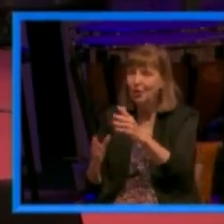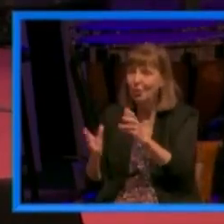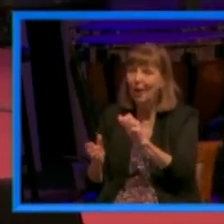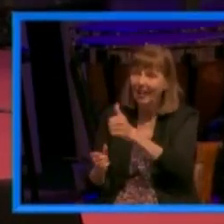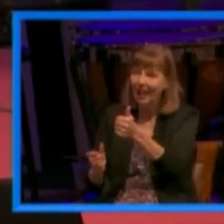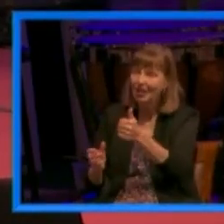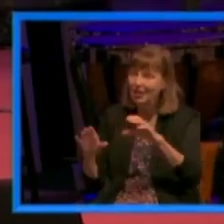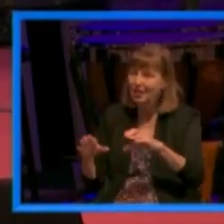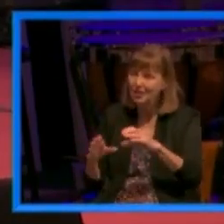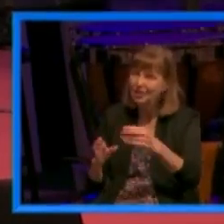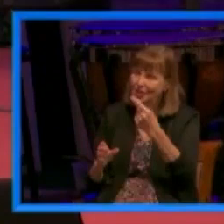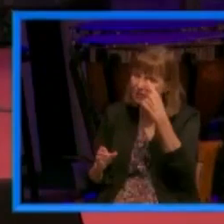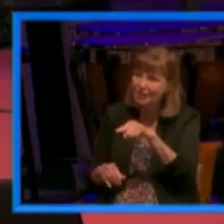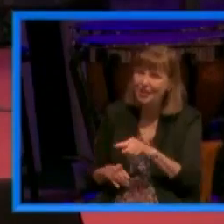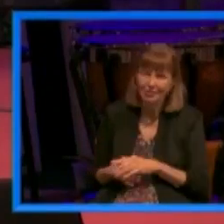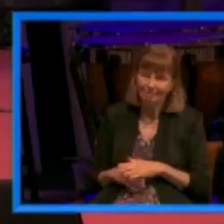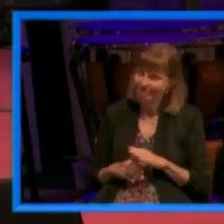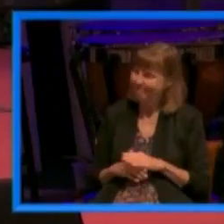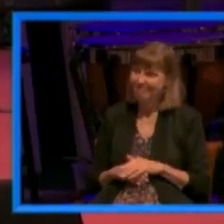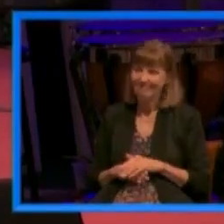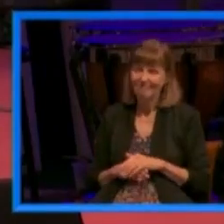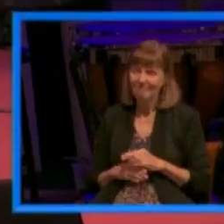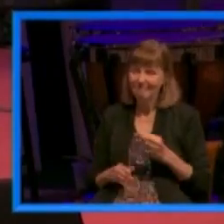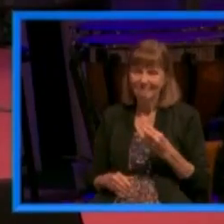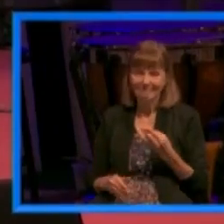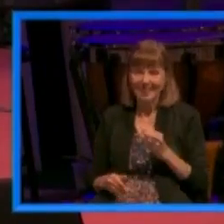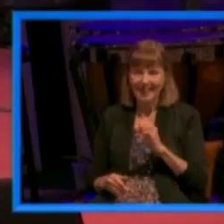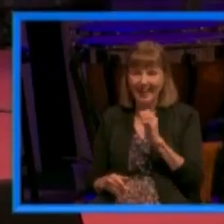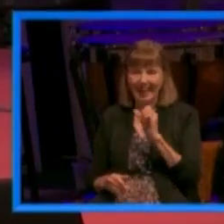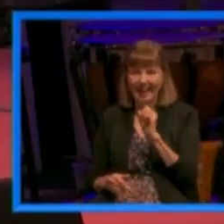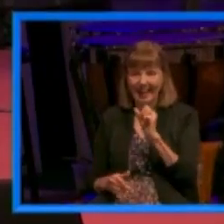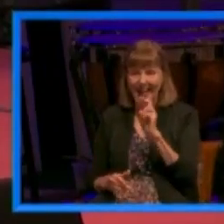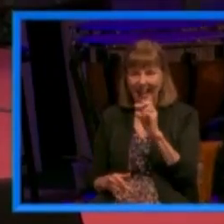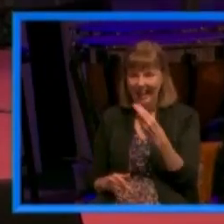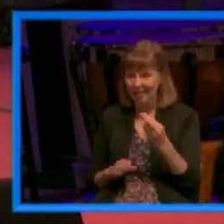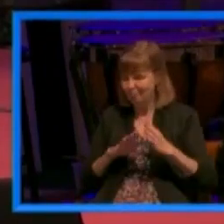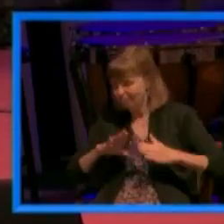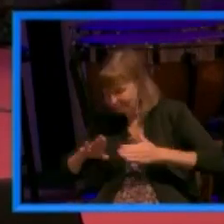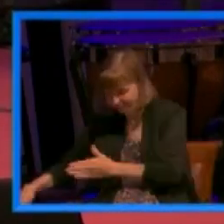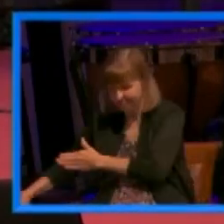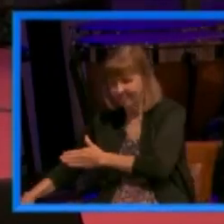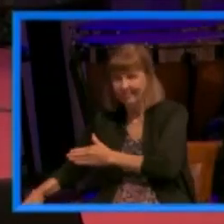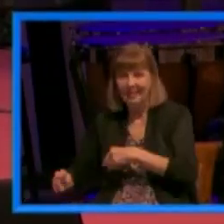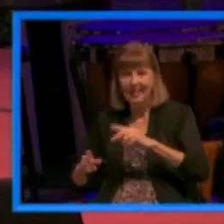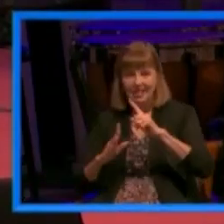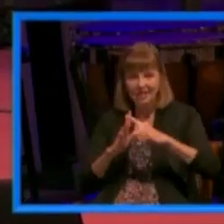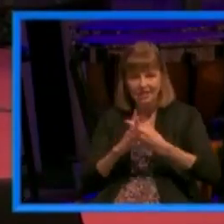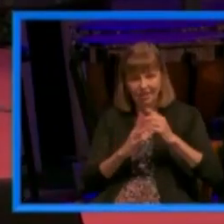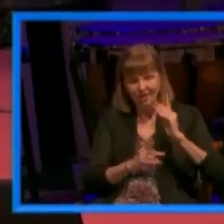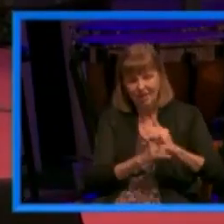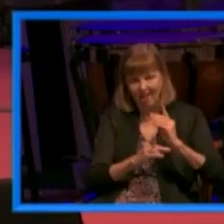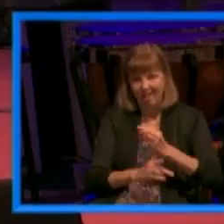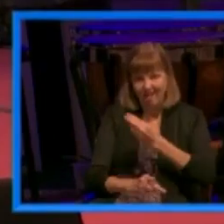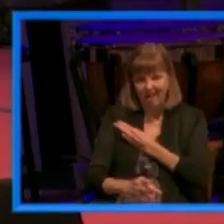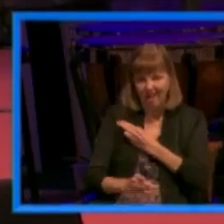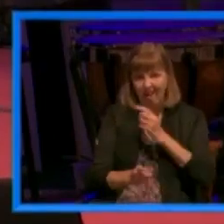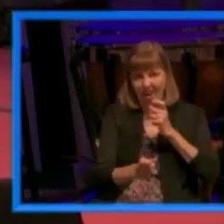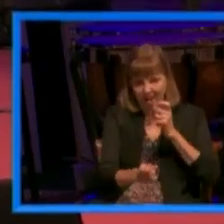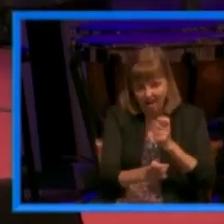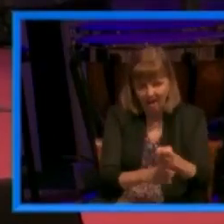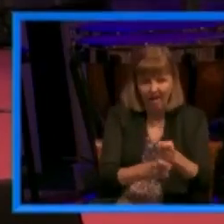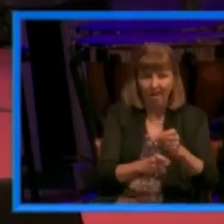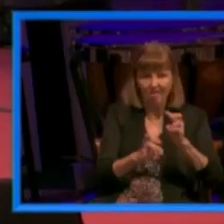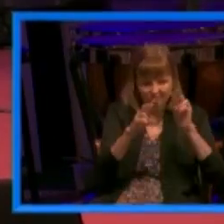shown kindness and mercy to us. She begins to treat her with contempt. She begins to treat her with harshness. She treats her